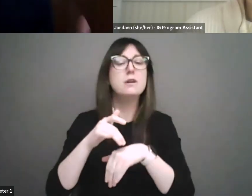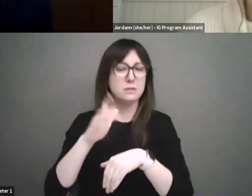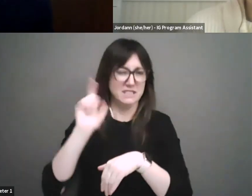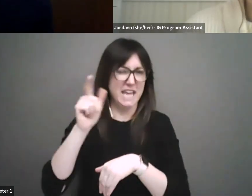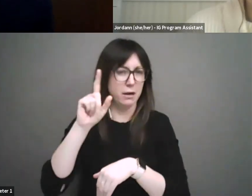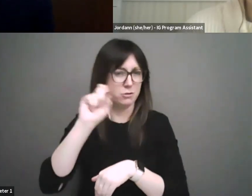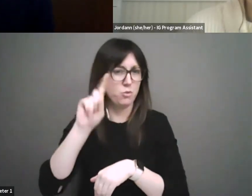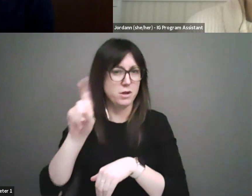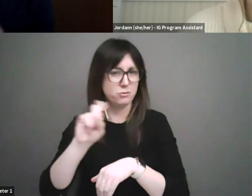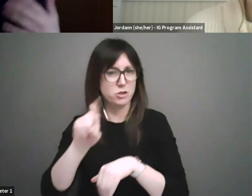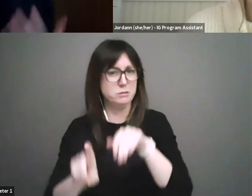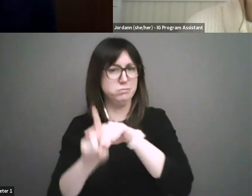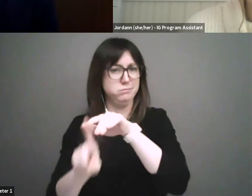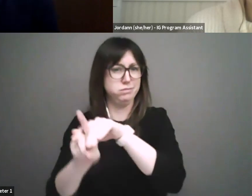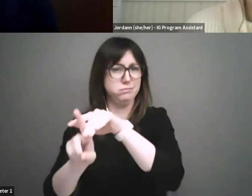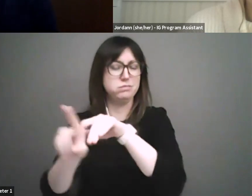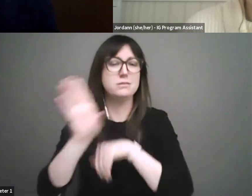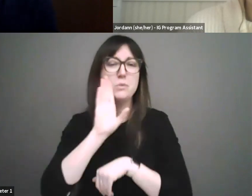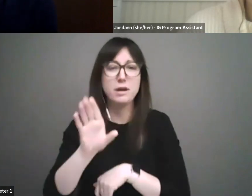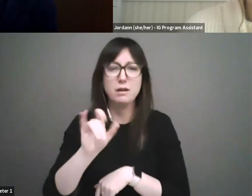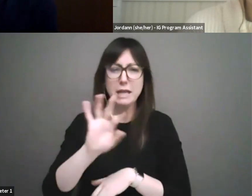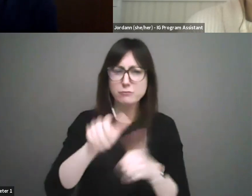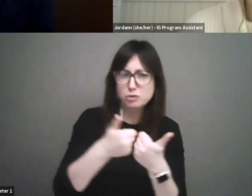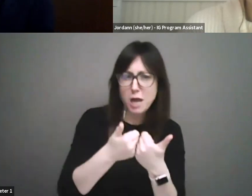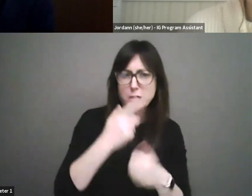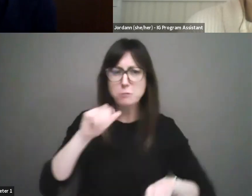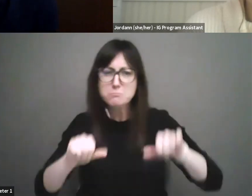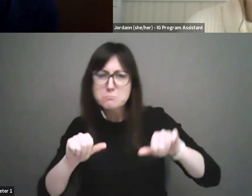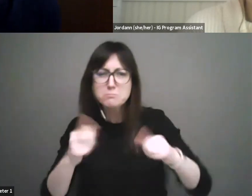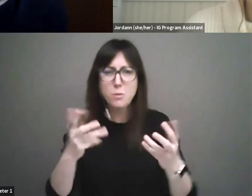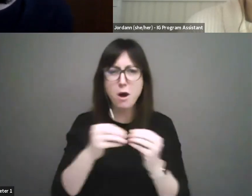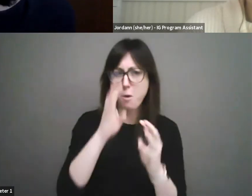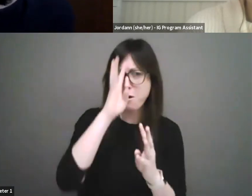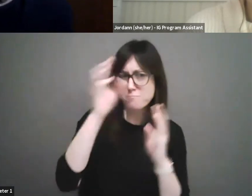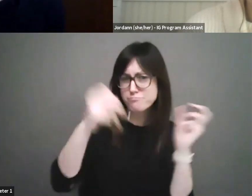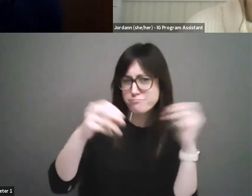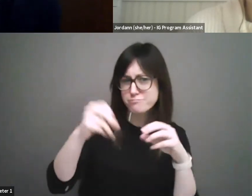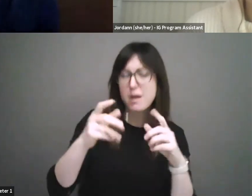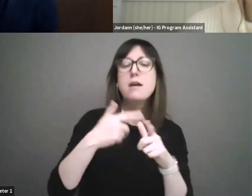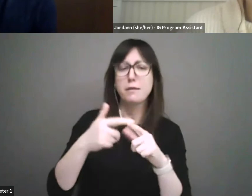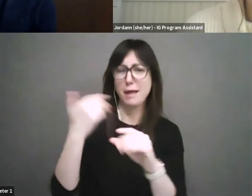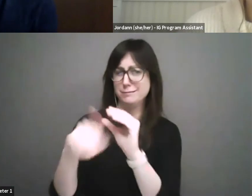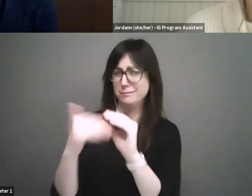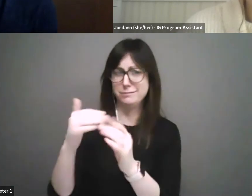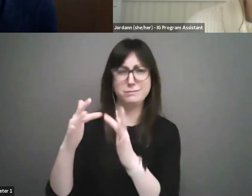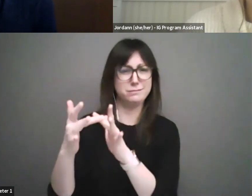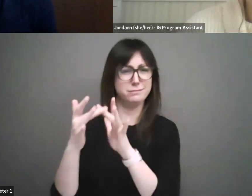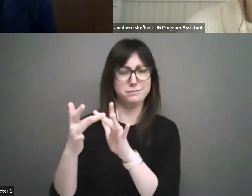run into roadblocks, you create different ideas, and then more questions come. So we're definitely prepared